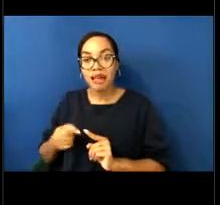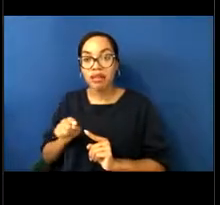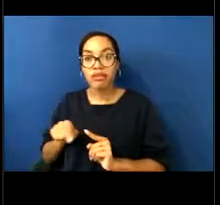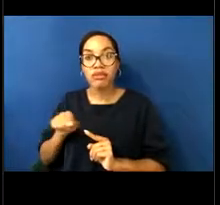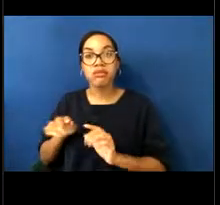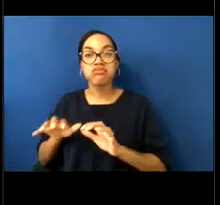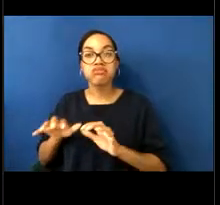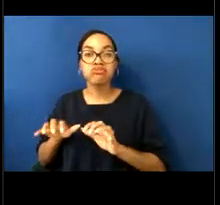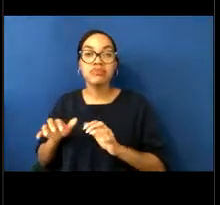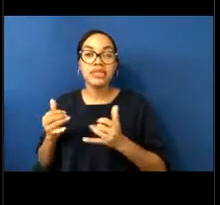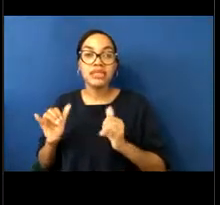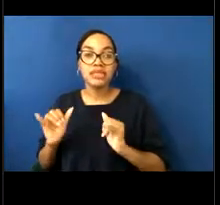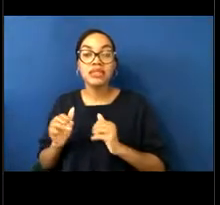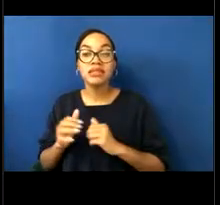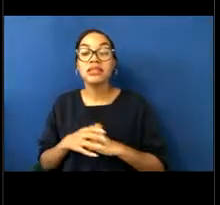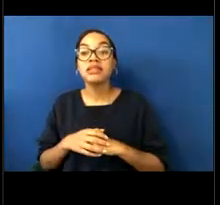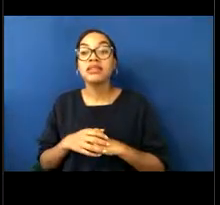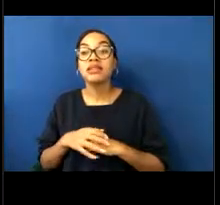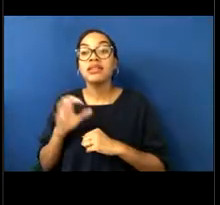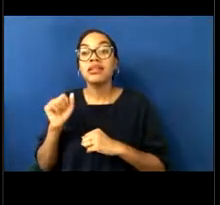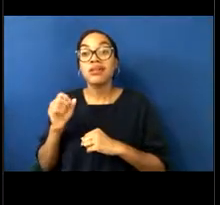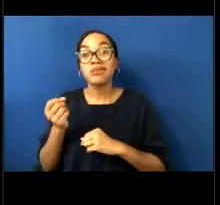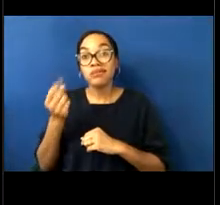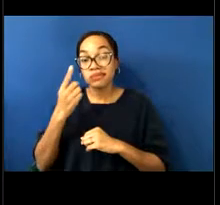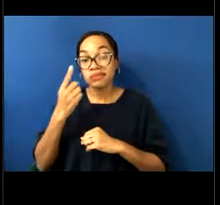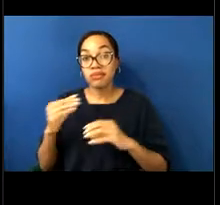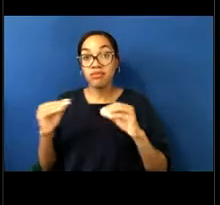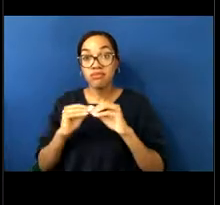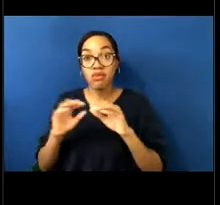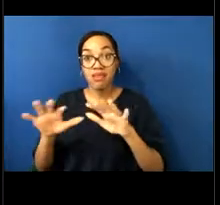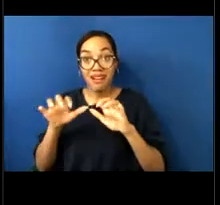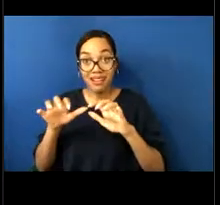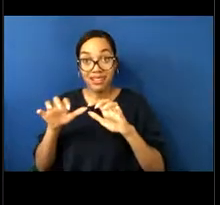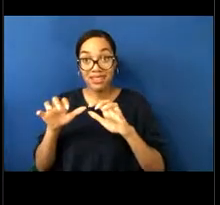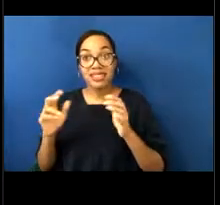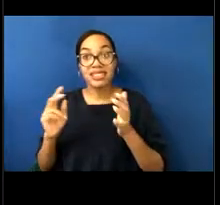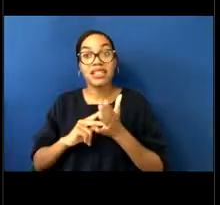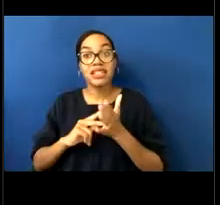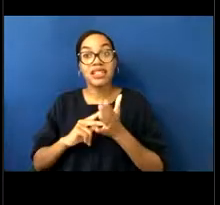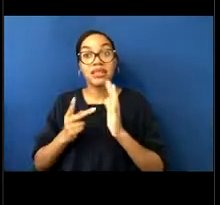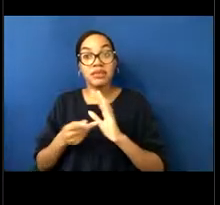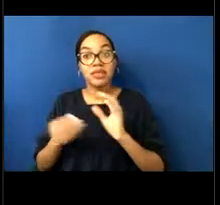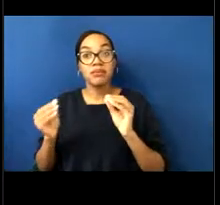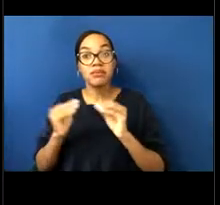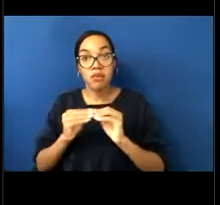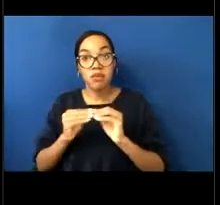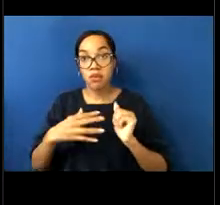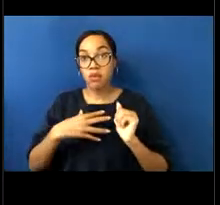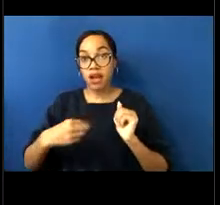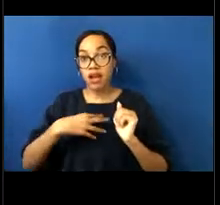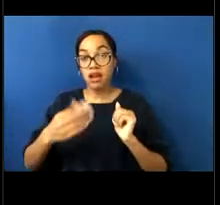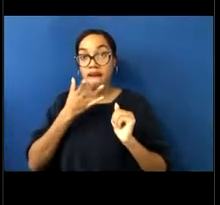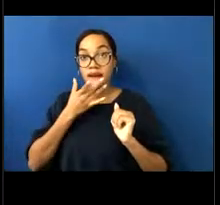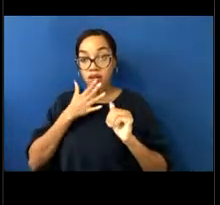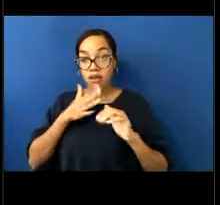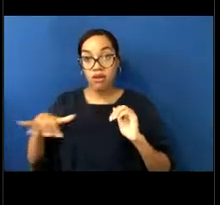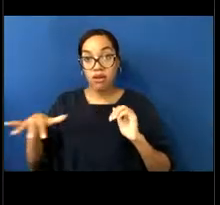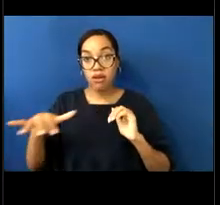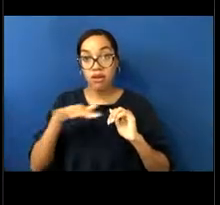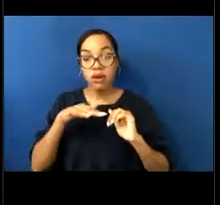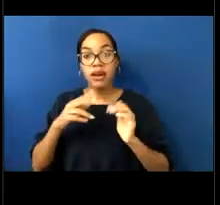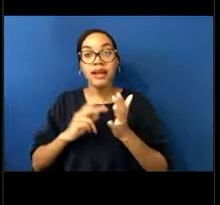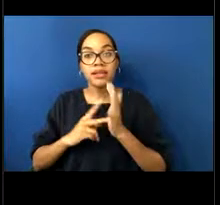has this albedo effect where the more ice you have, the more whiteness you have, the more it reflects that solar radiation